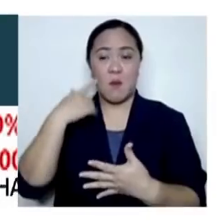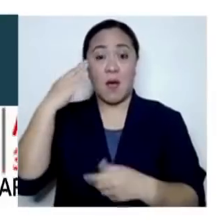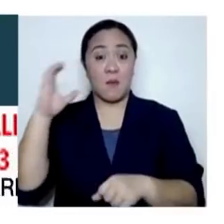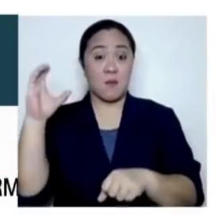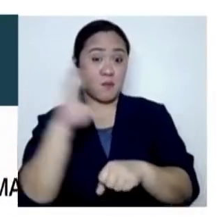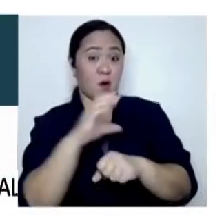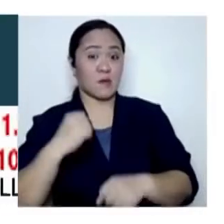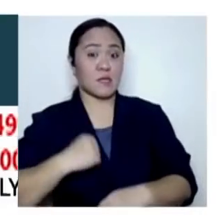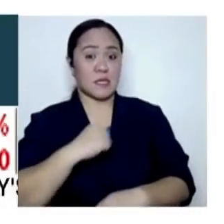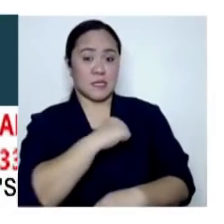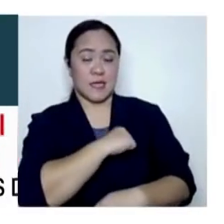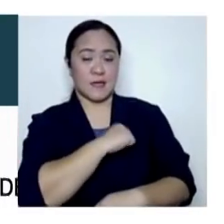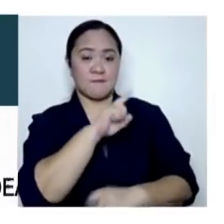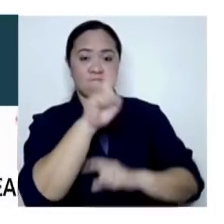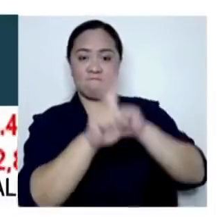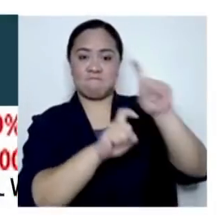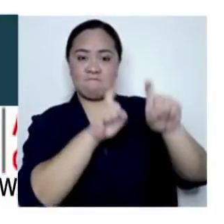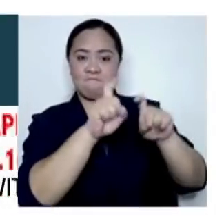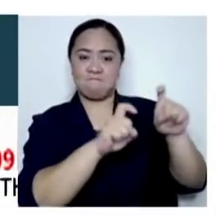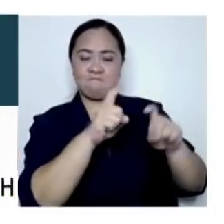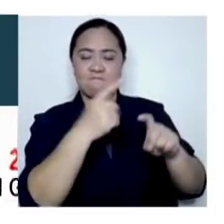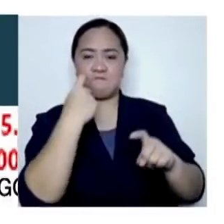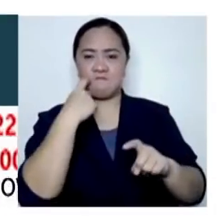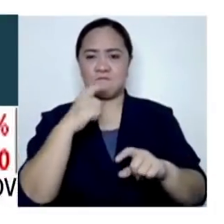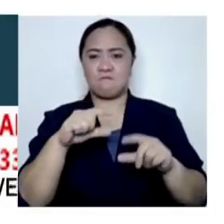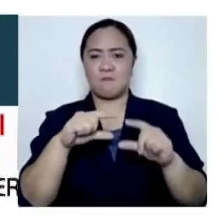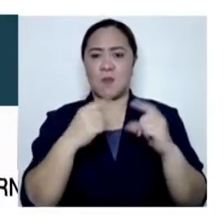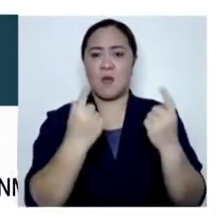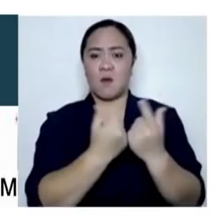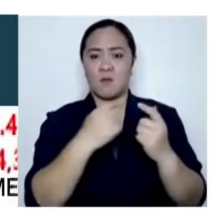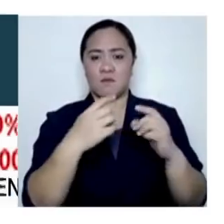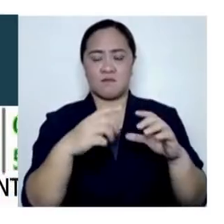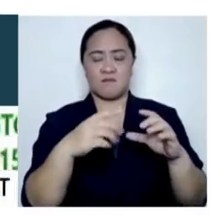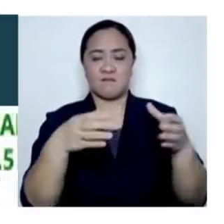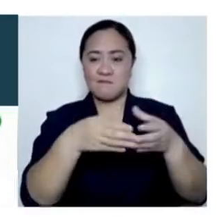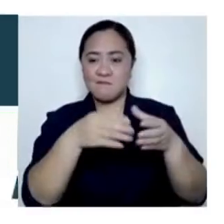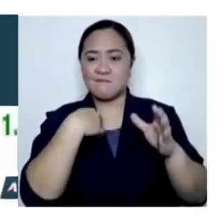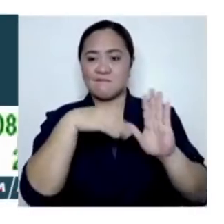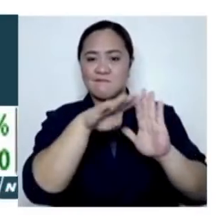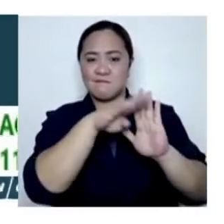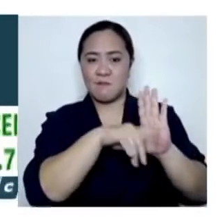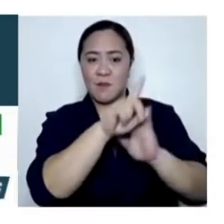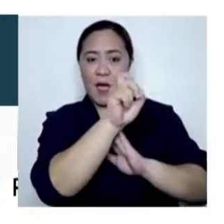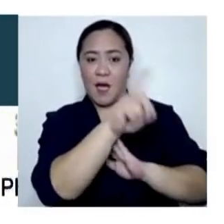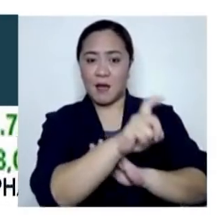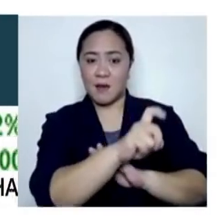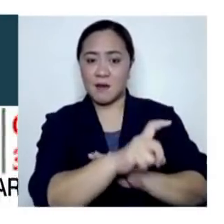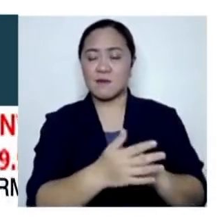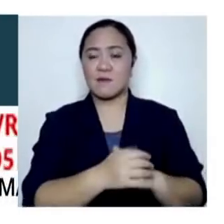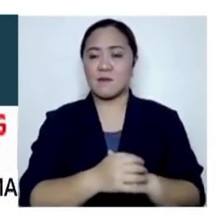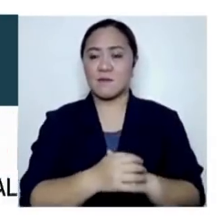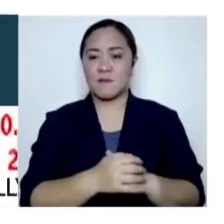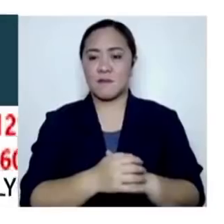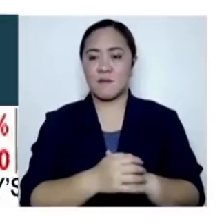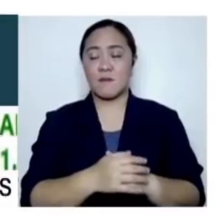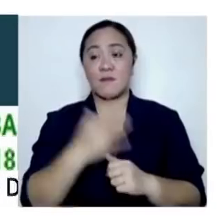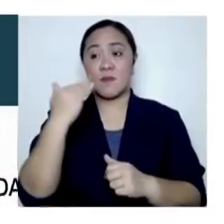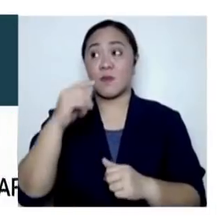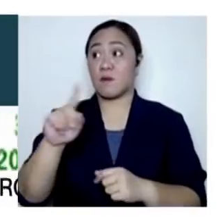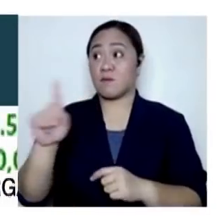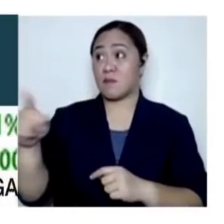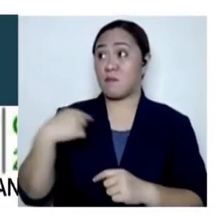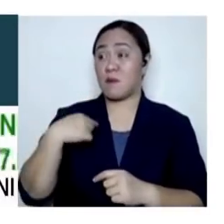colleagues in an executive session to point to the president? He was the one who requested. He was the one who requested